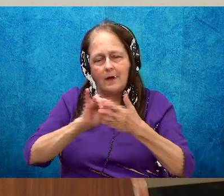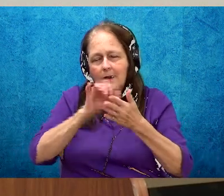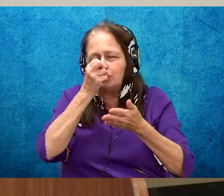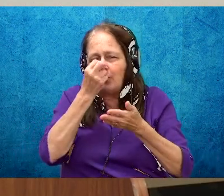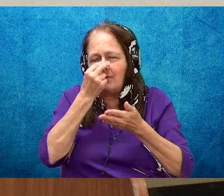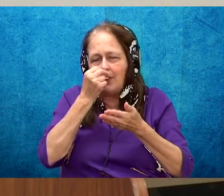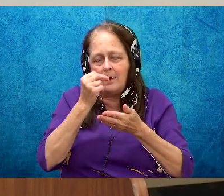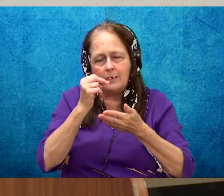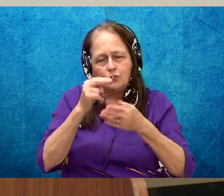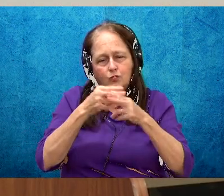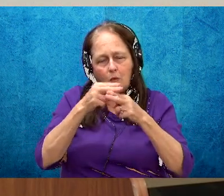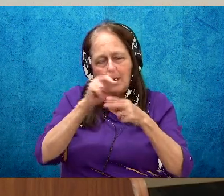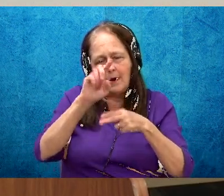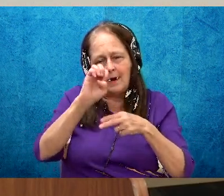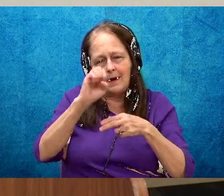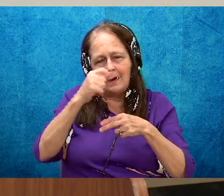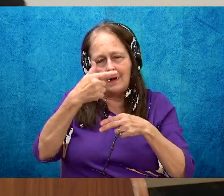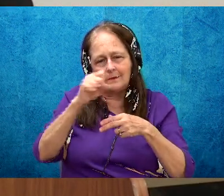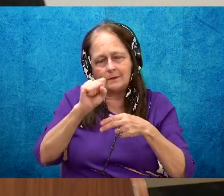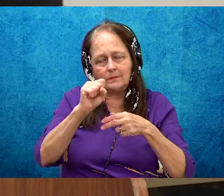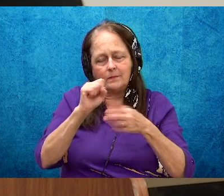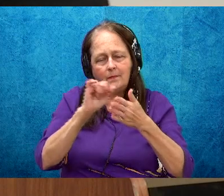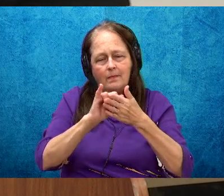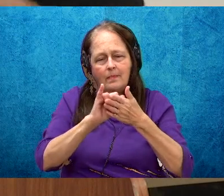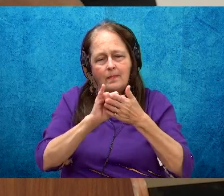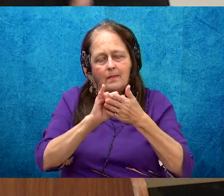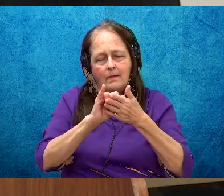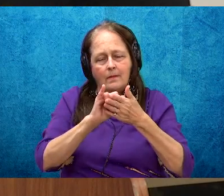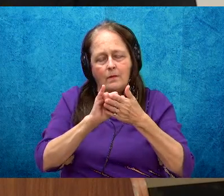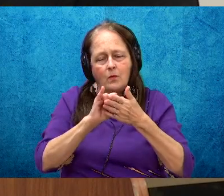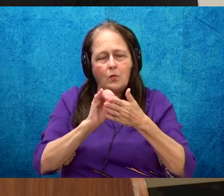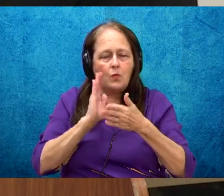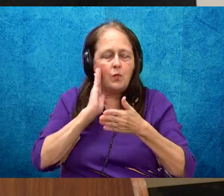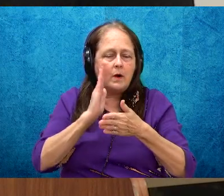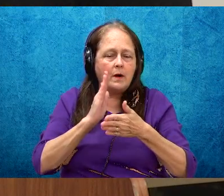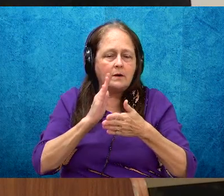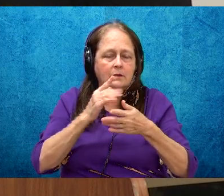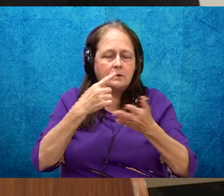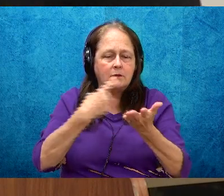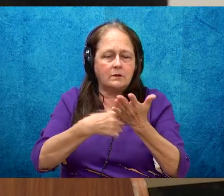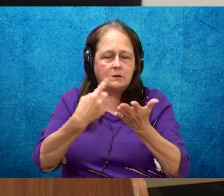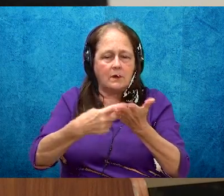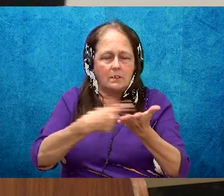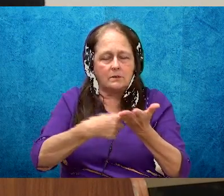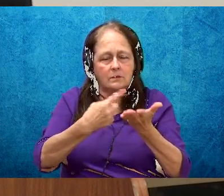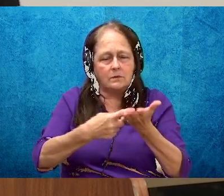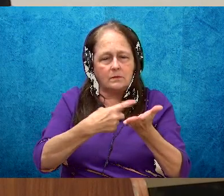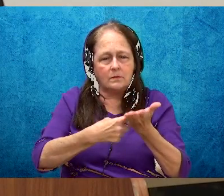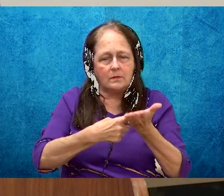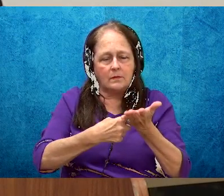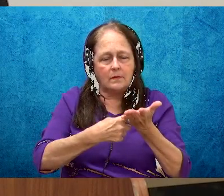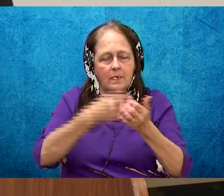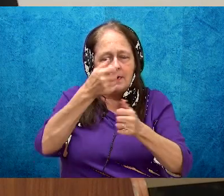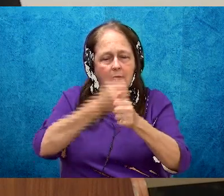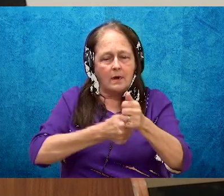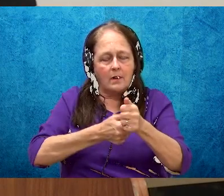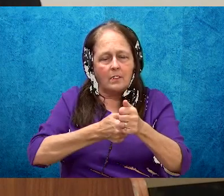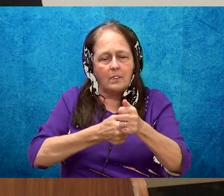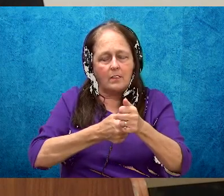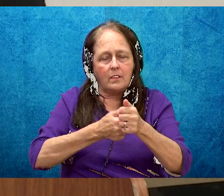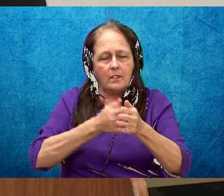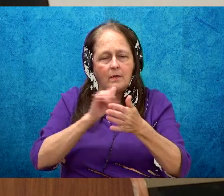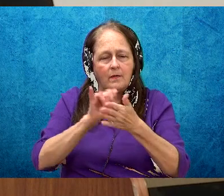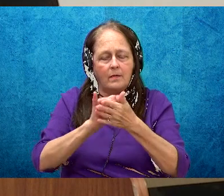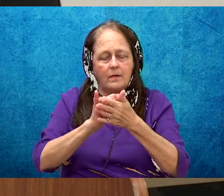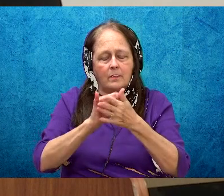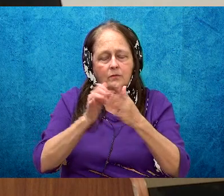running around. Now let's just break this down because we've already discussed that every part of the